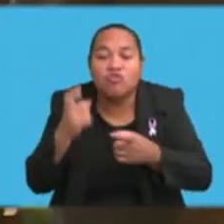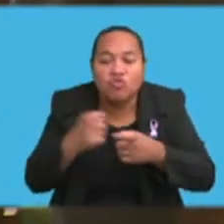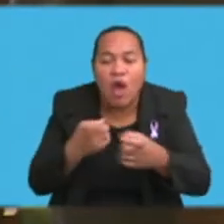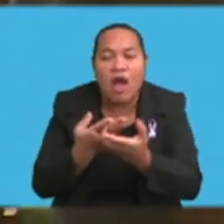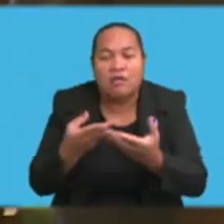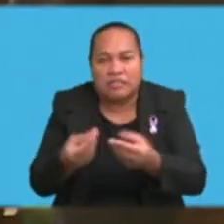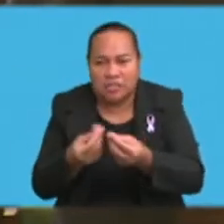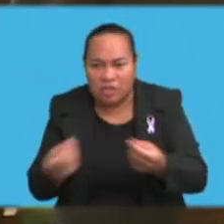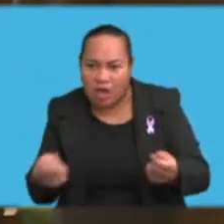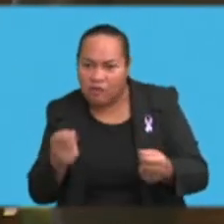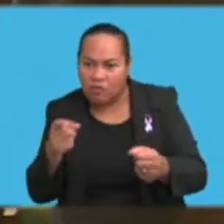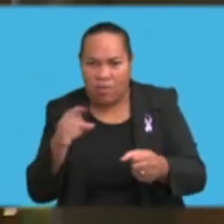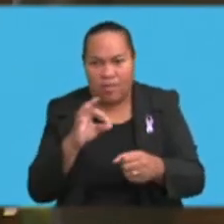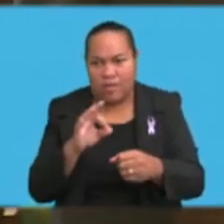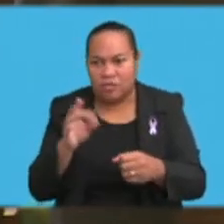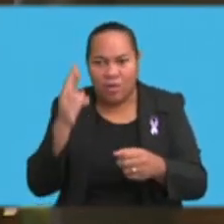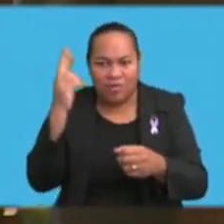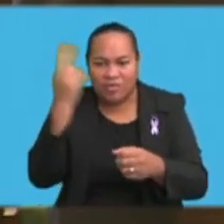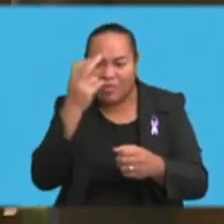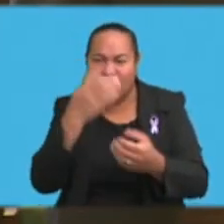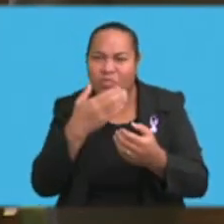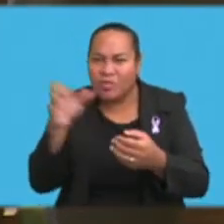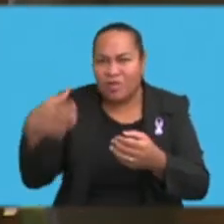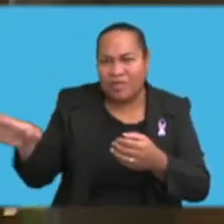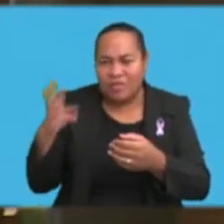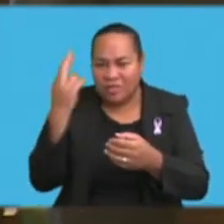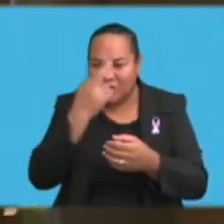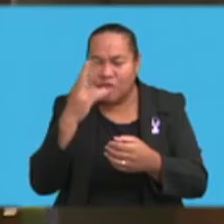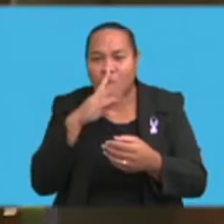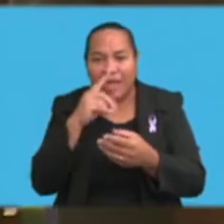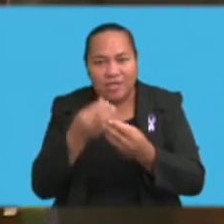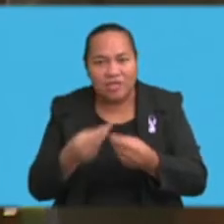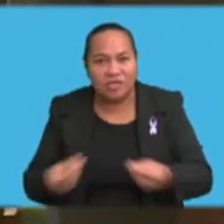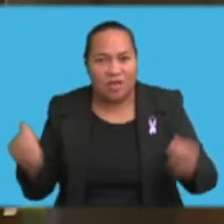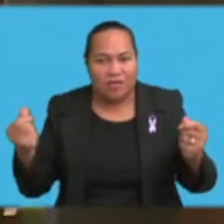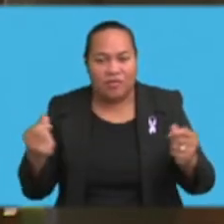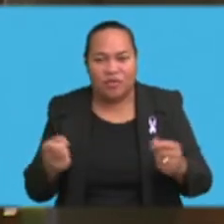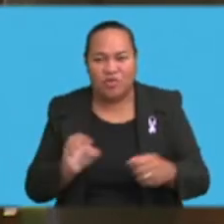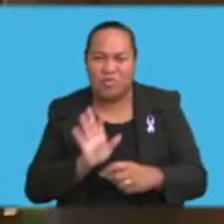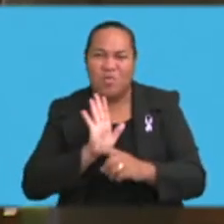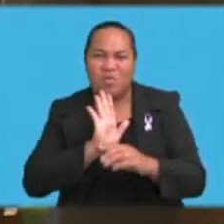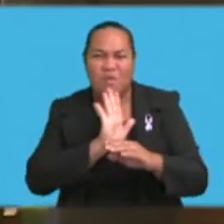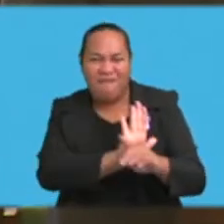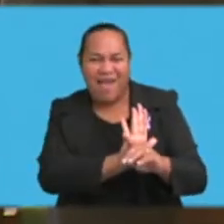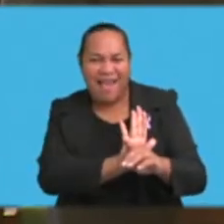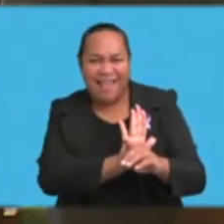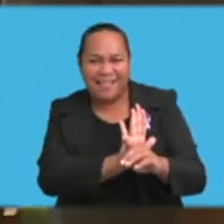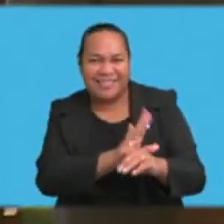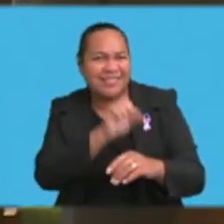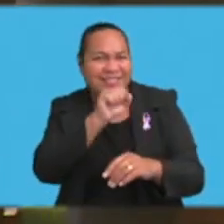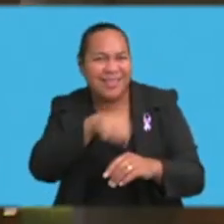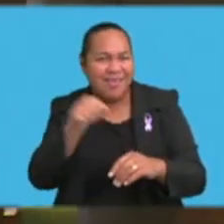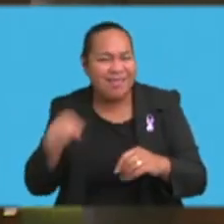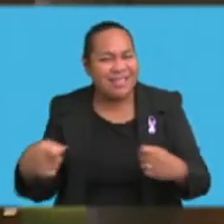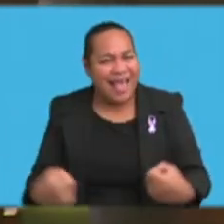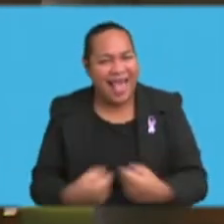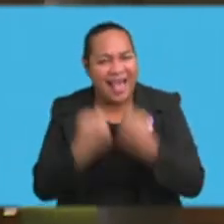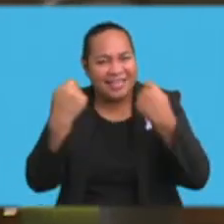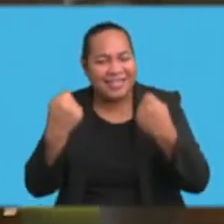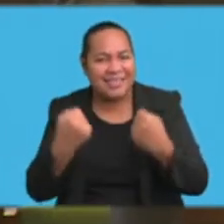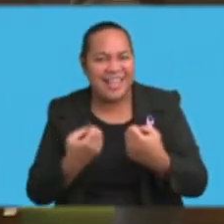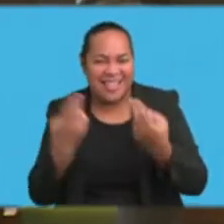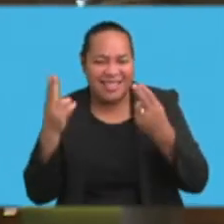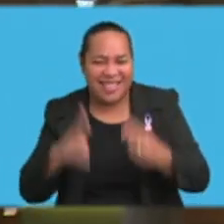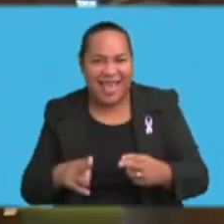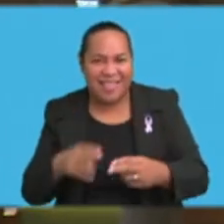these risks. Control the risks so you can resolve OHS issues and prevent serious accidents and deaths at the workplace. A